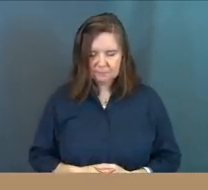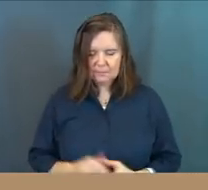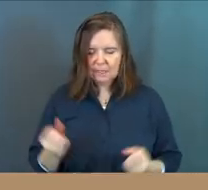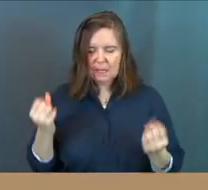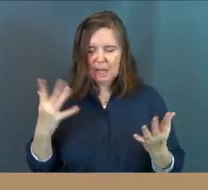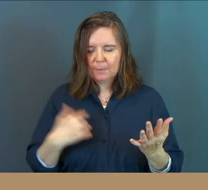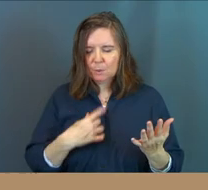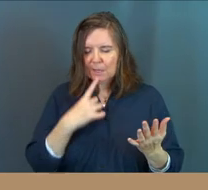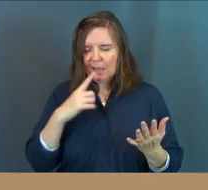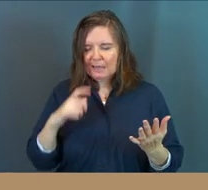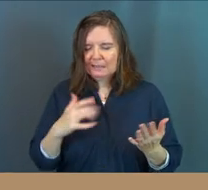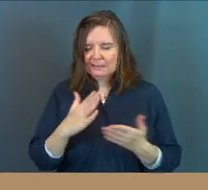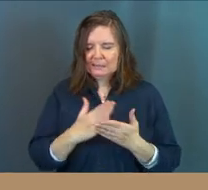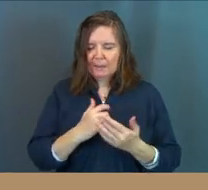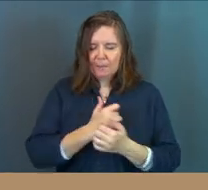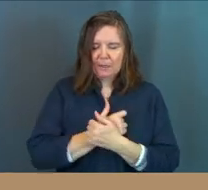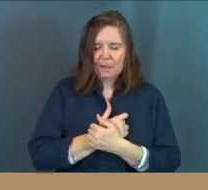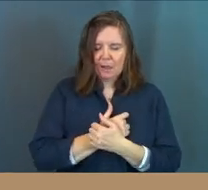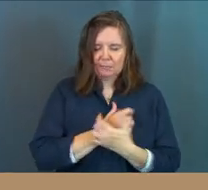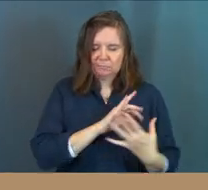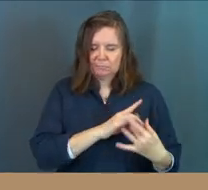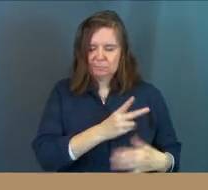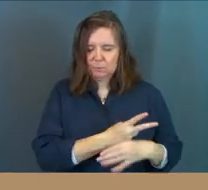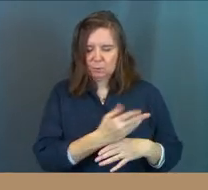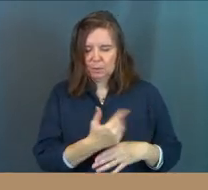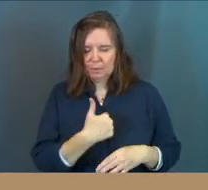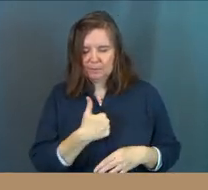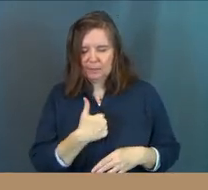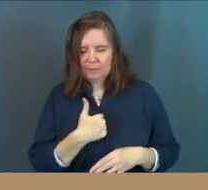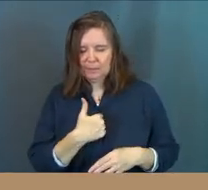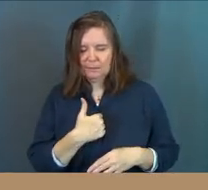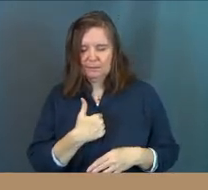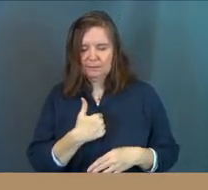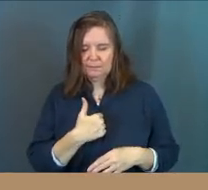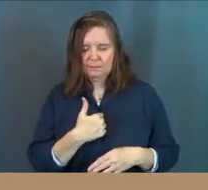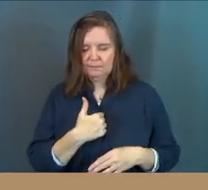How many would say, I need some love resurrected between me and God today?